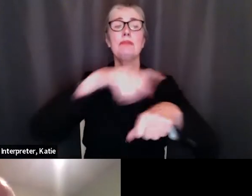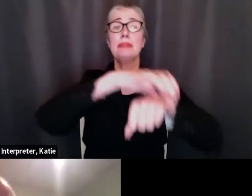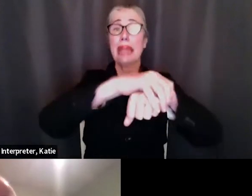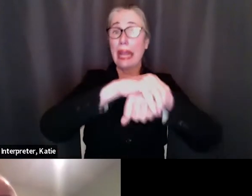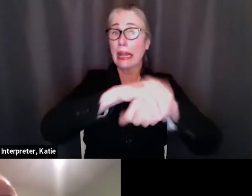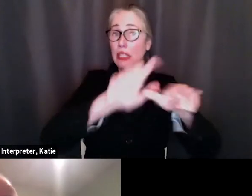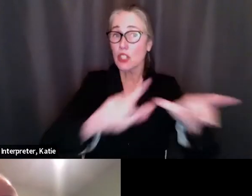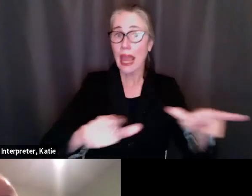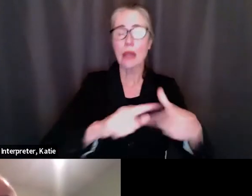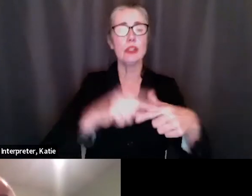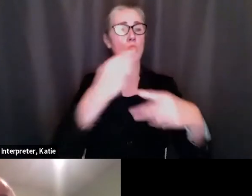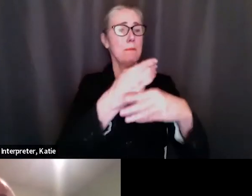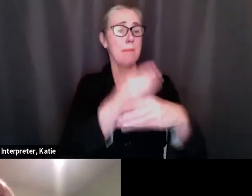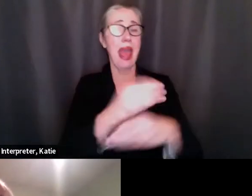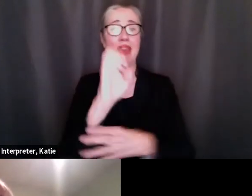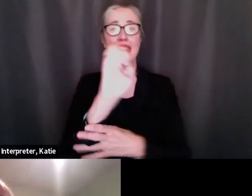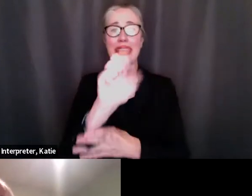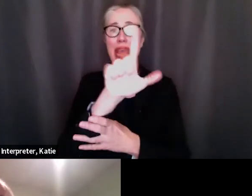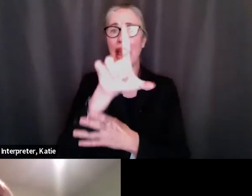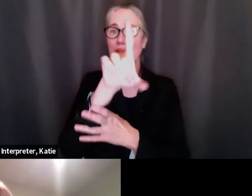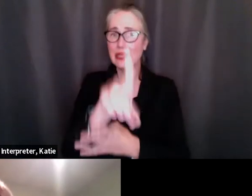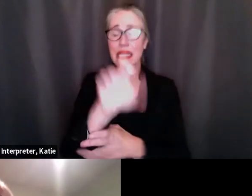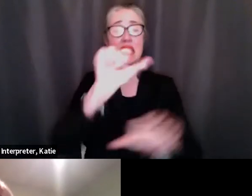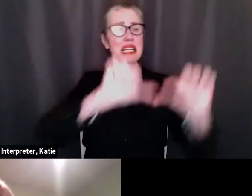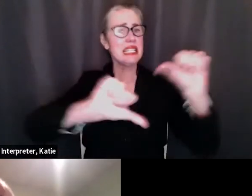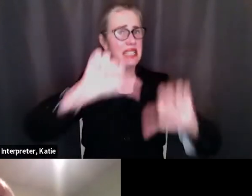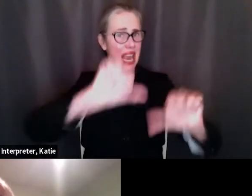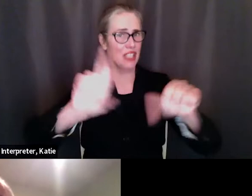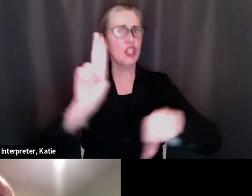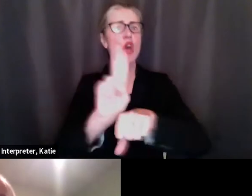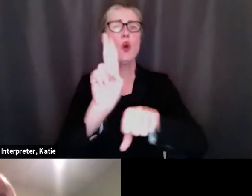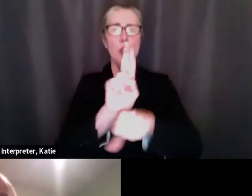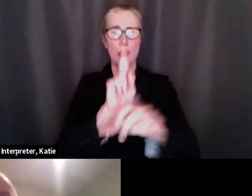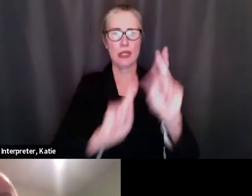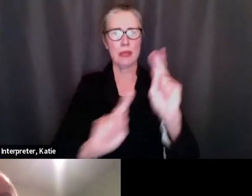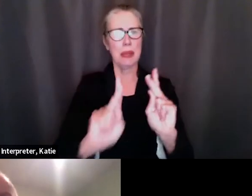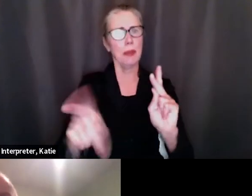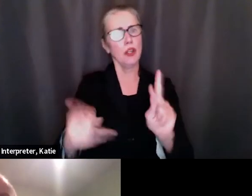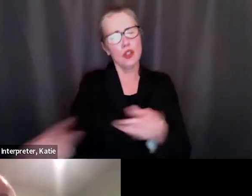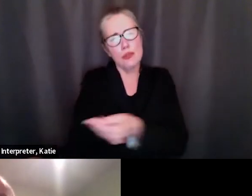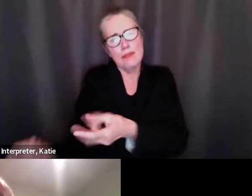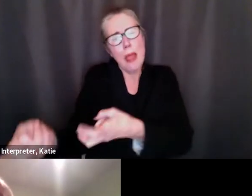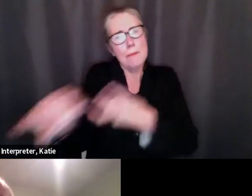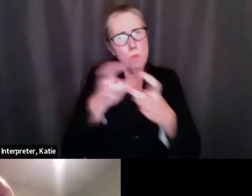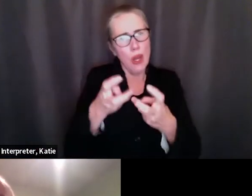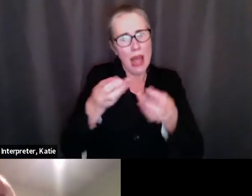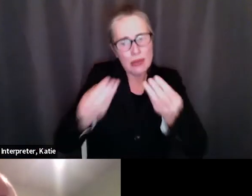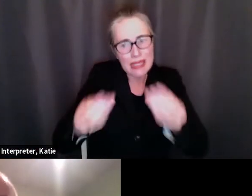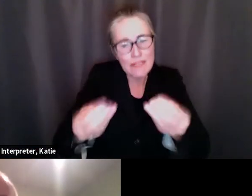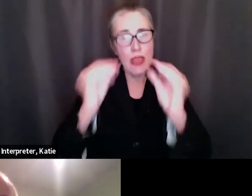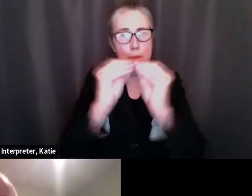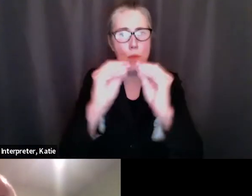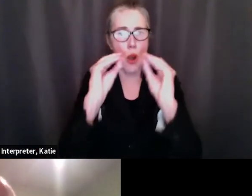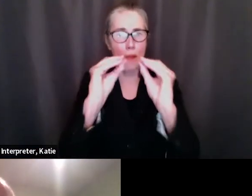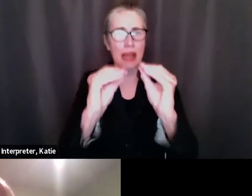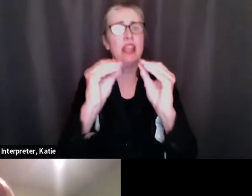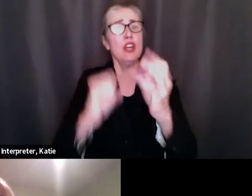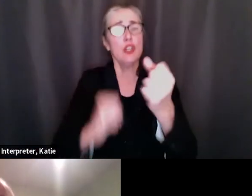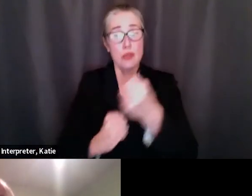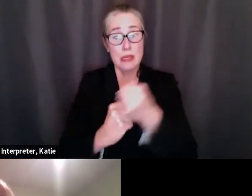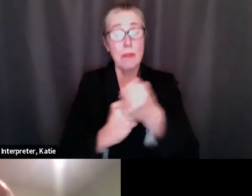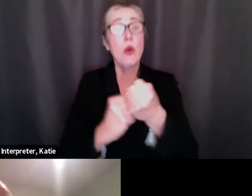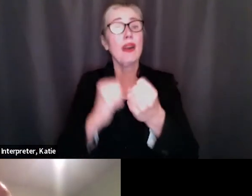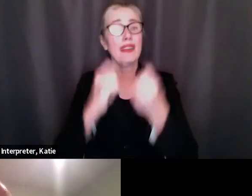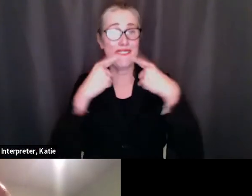eld and science coaches are often utilized to push into plc times to support effective planning and teaching